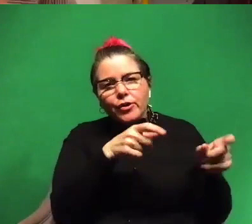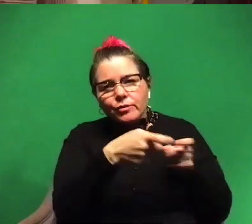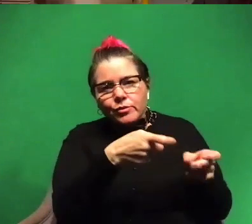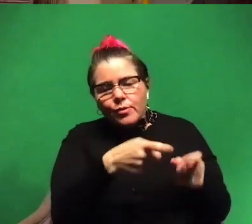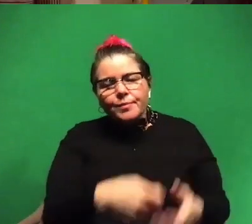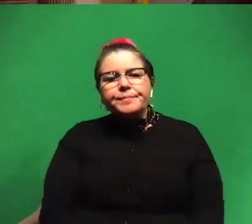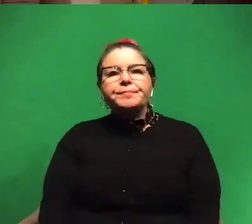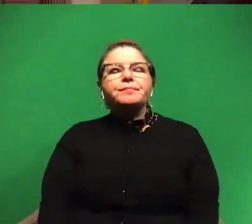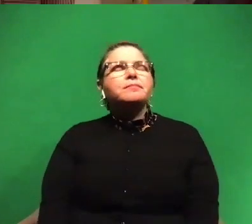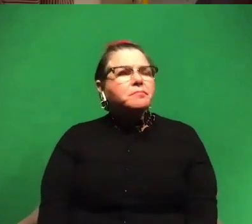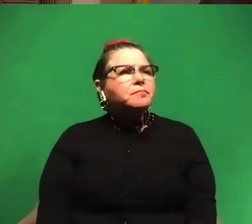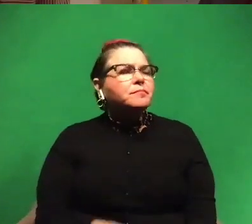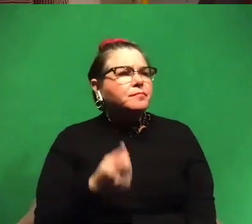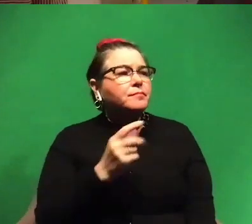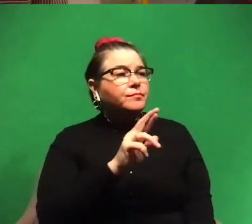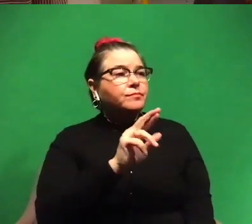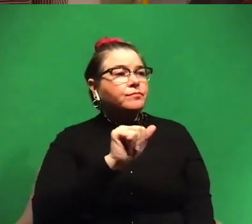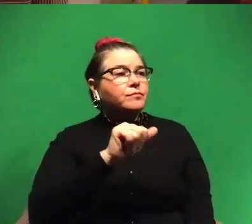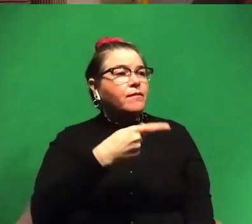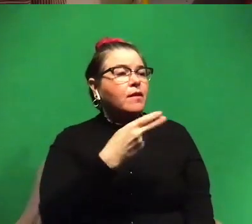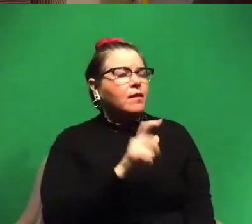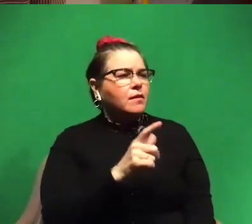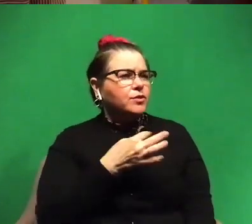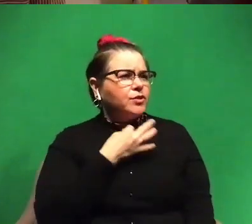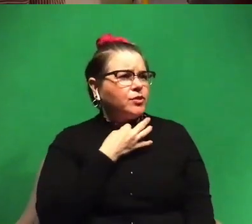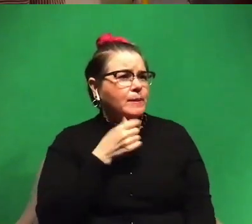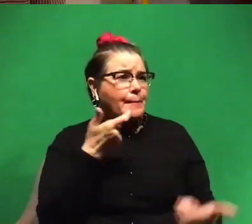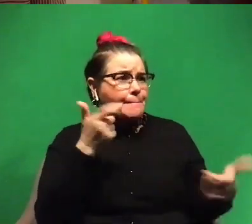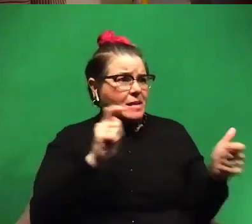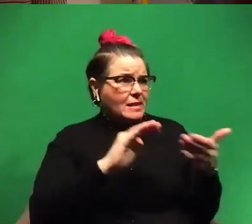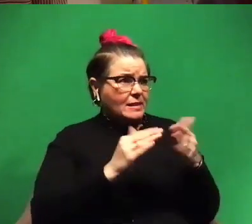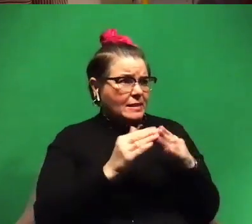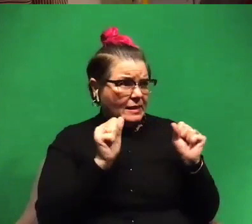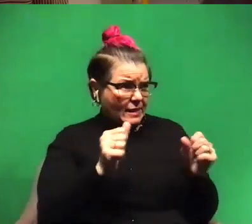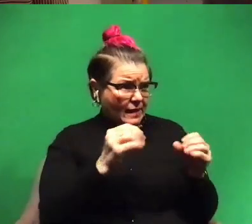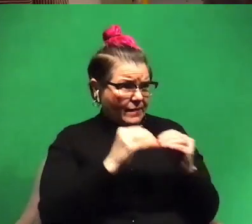Yeah. Raphael would like to know, can any big cities get fixed?